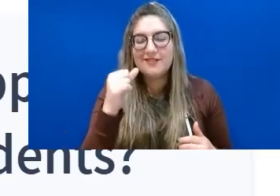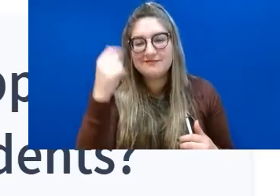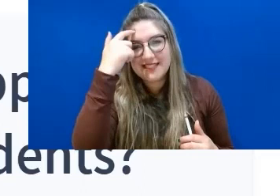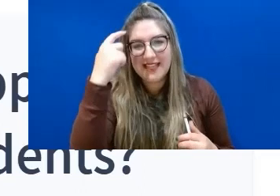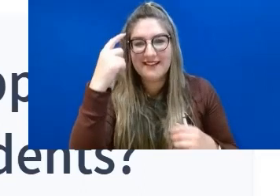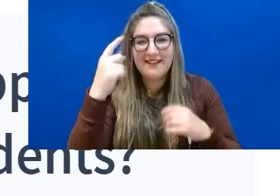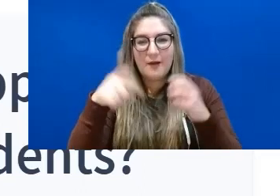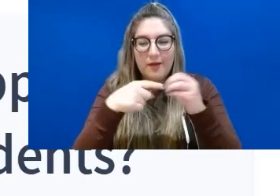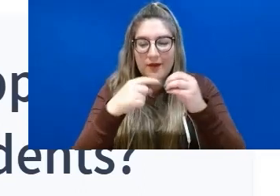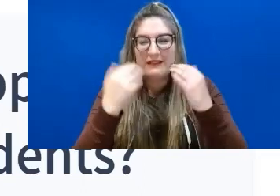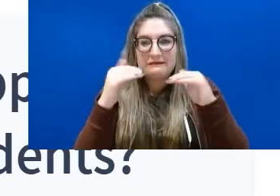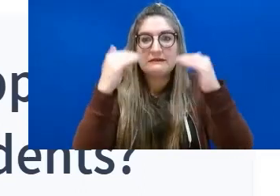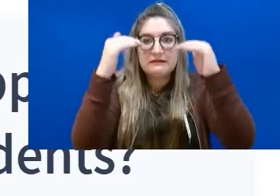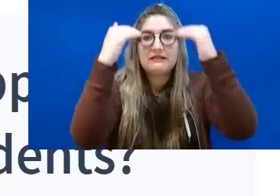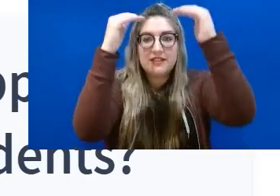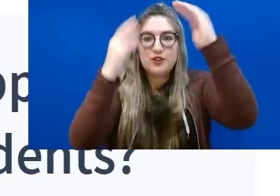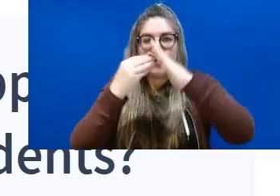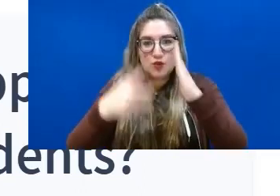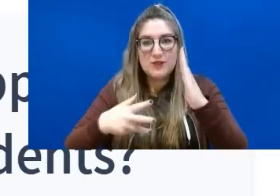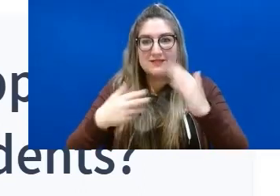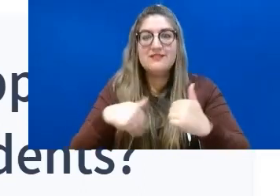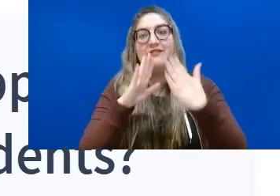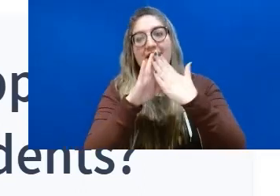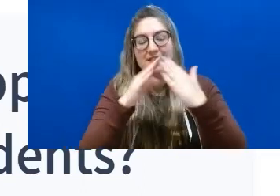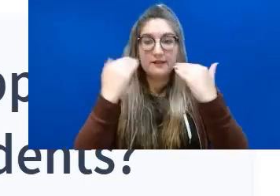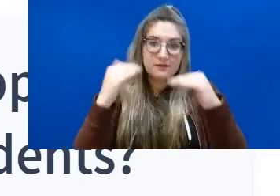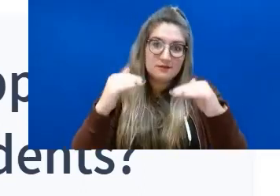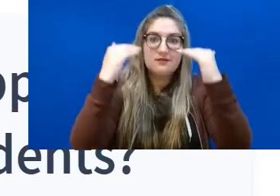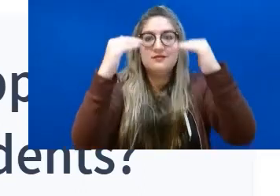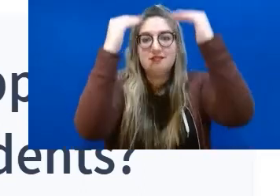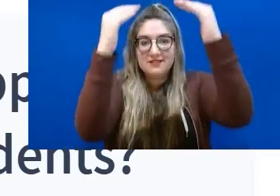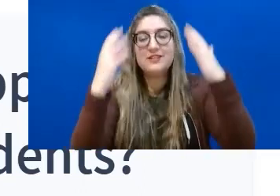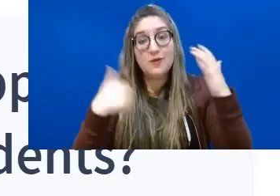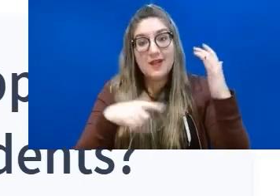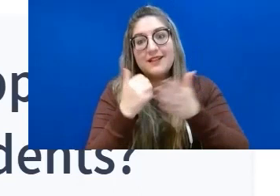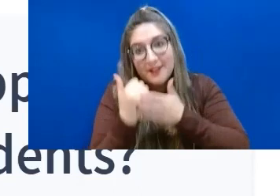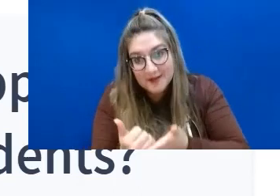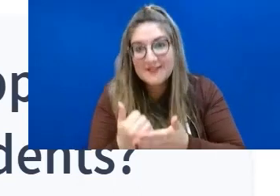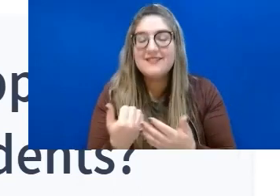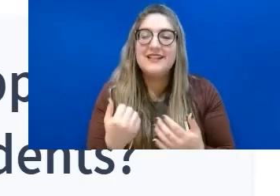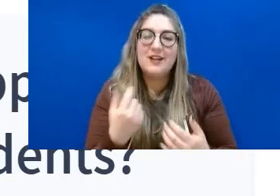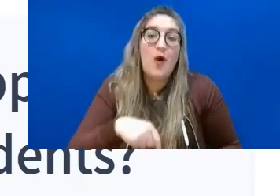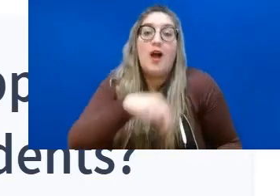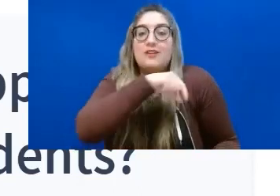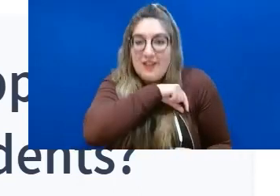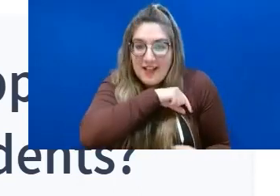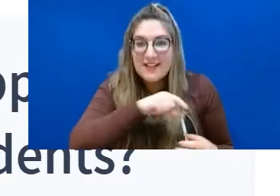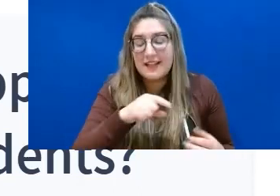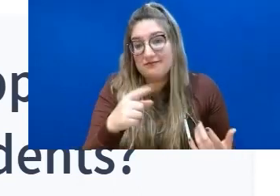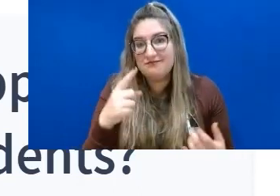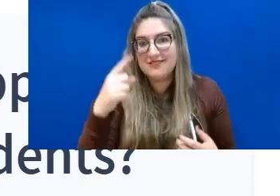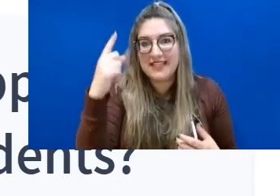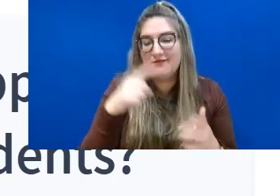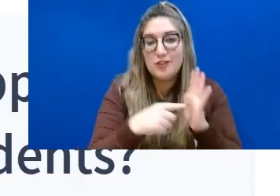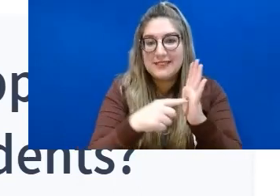where you find financial aid and the SSS application, and if I don't qualify there, then I go to the Green Center, right? Like all those layers. So I'm wondering